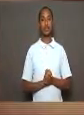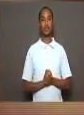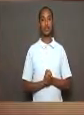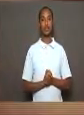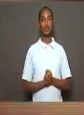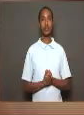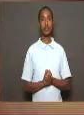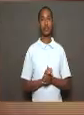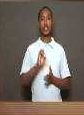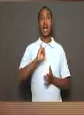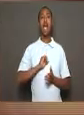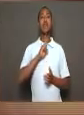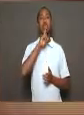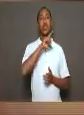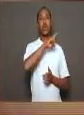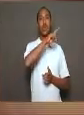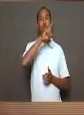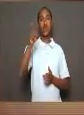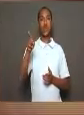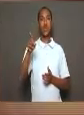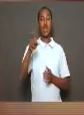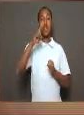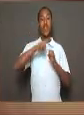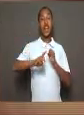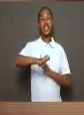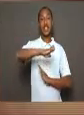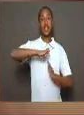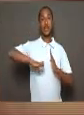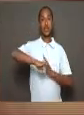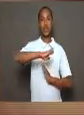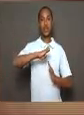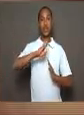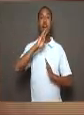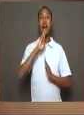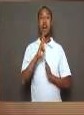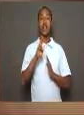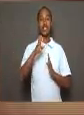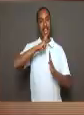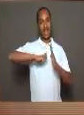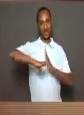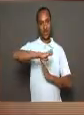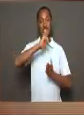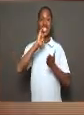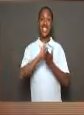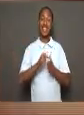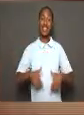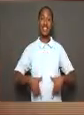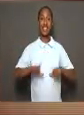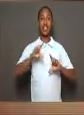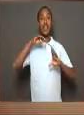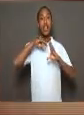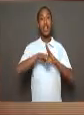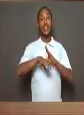I am sure you recall that valence electrons are the electrons that exist in